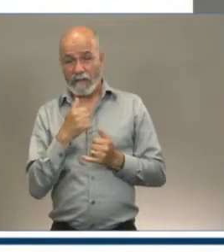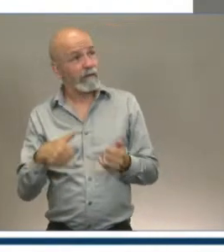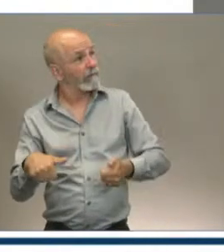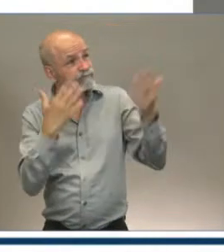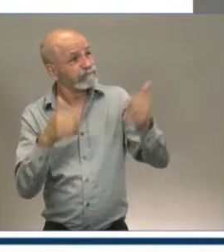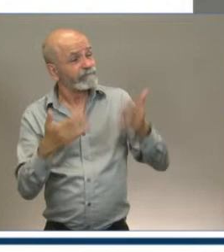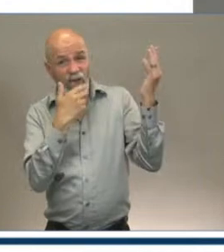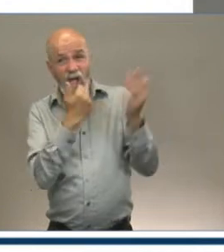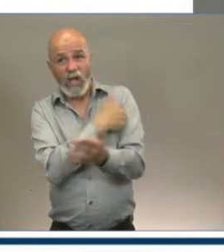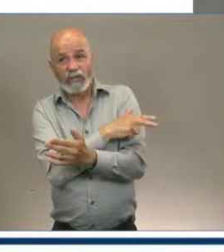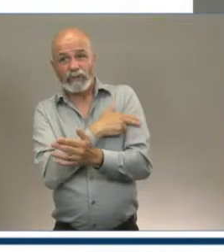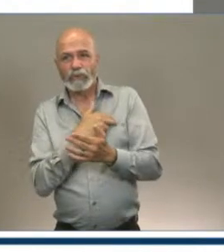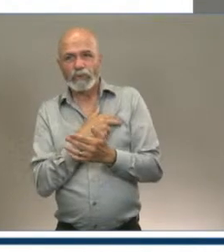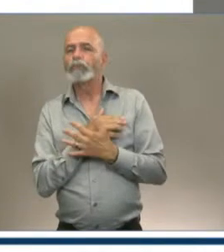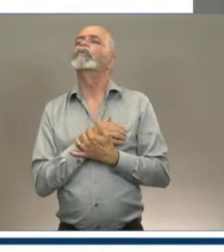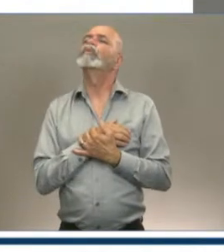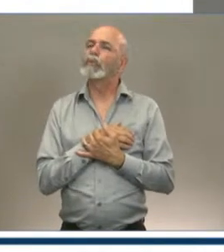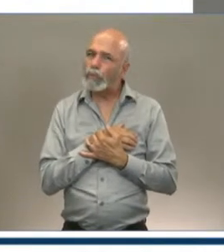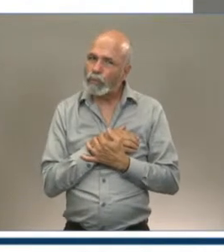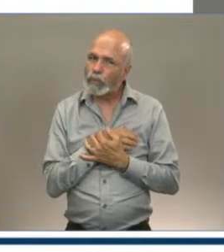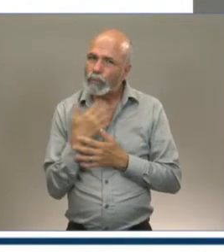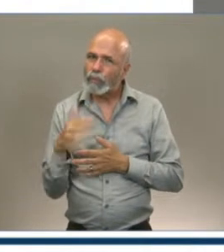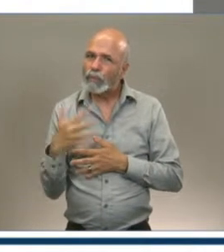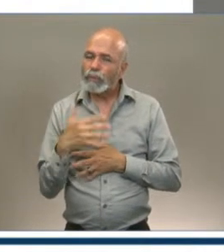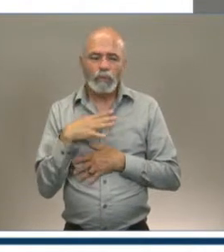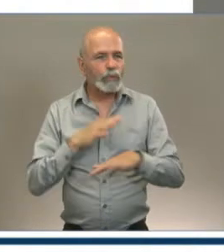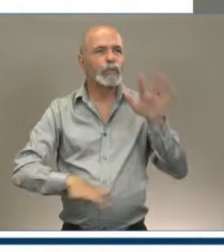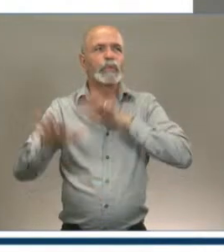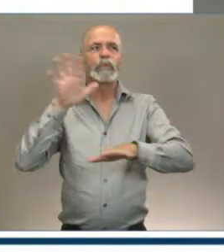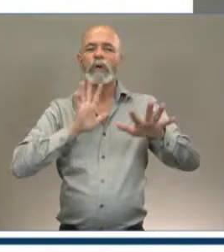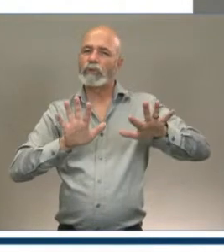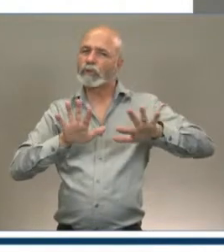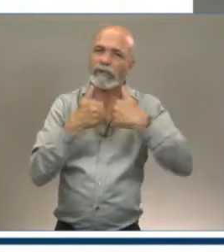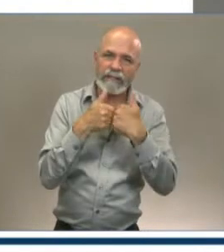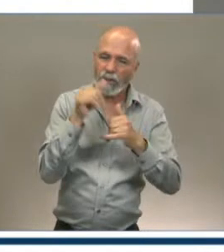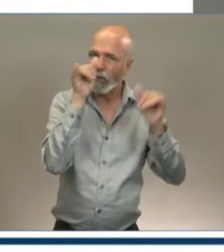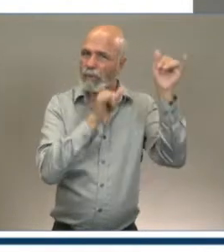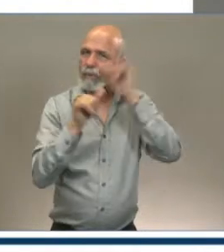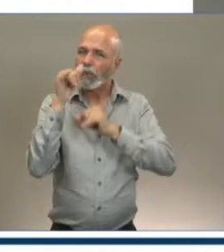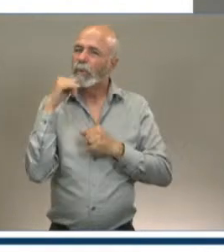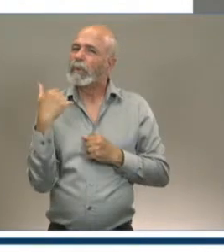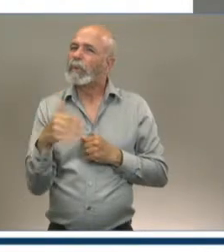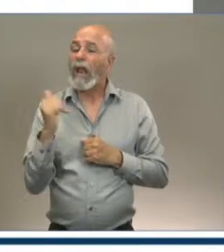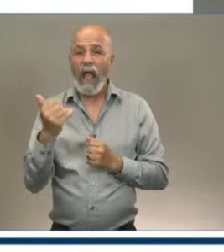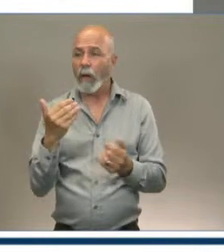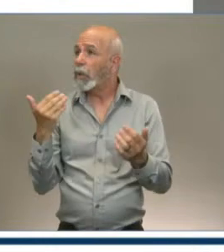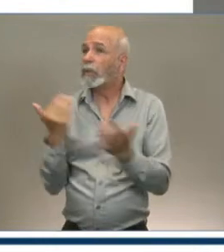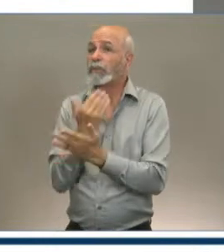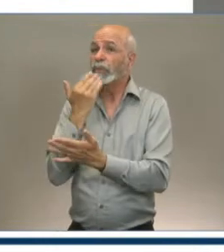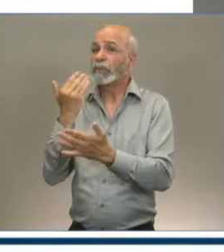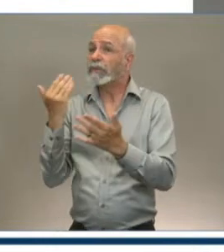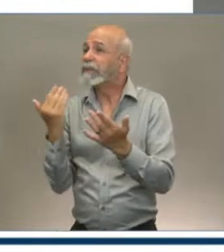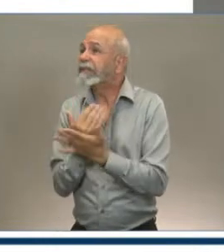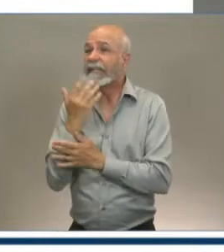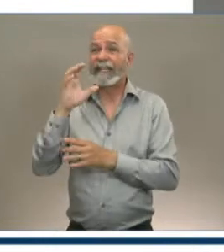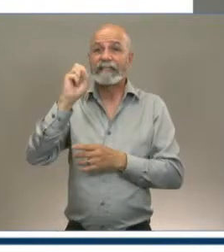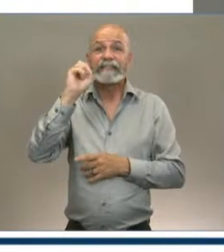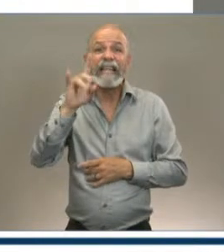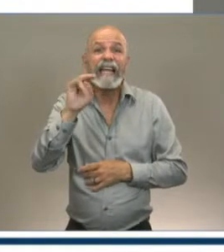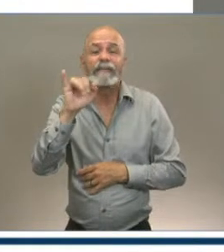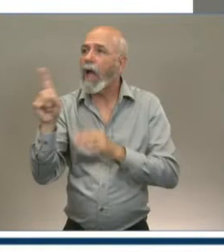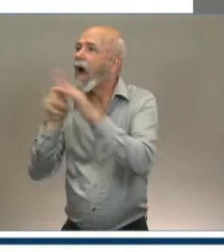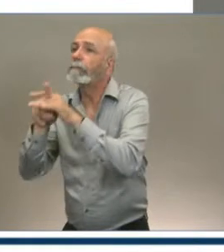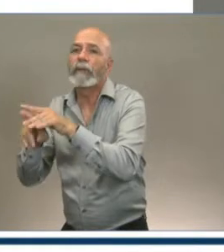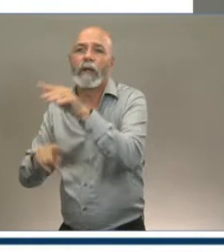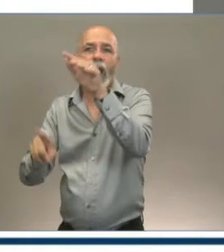to be challenging. And we are seeing new cases throughout the province. That's why we're continuing the restrictions at least into